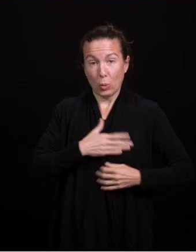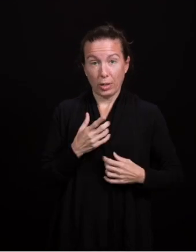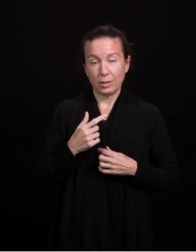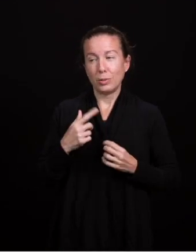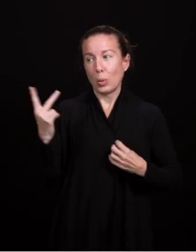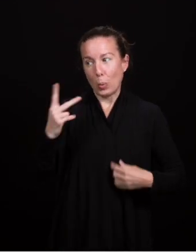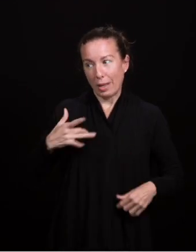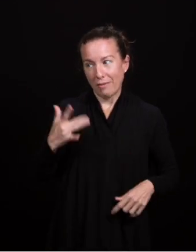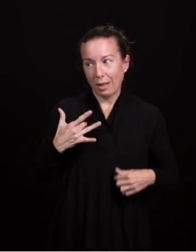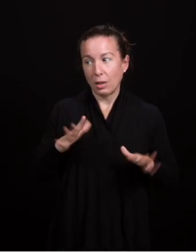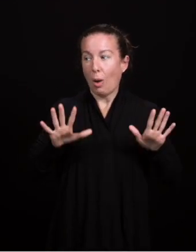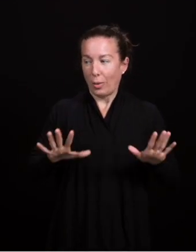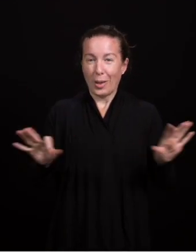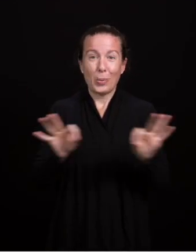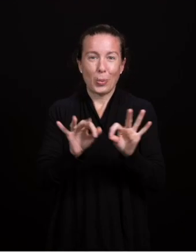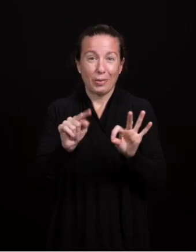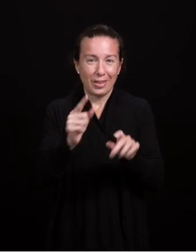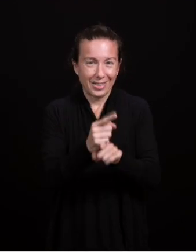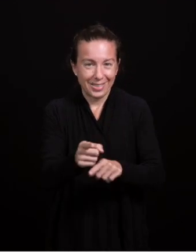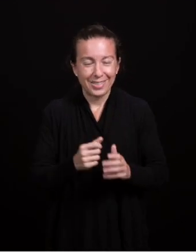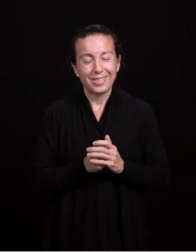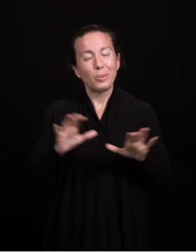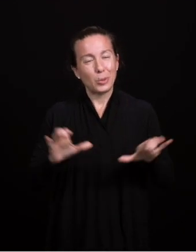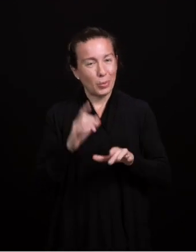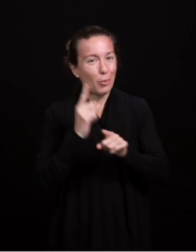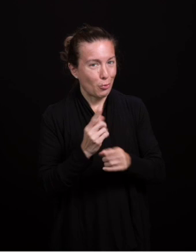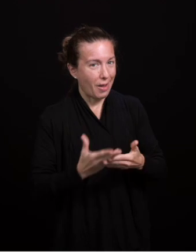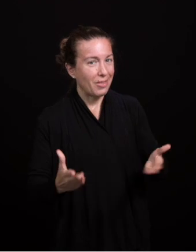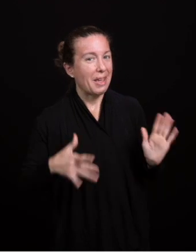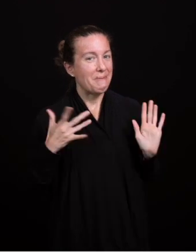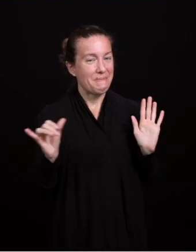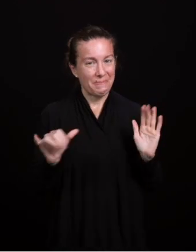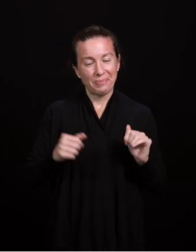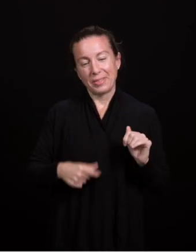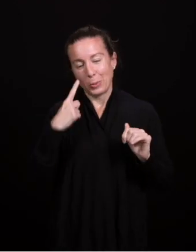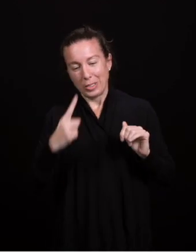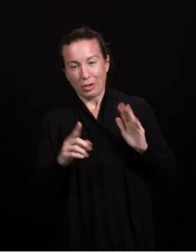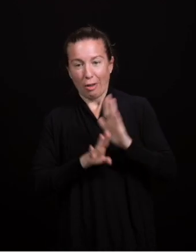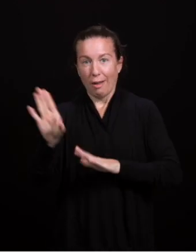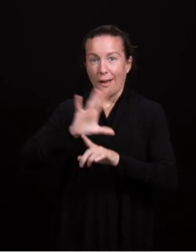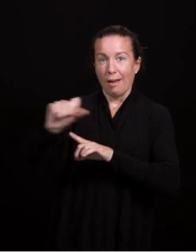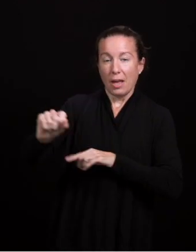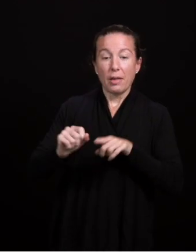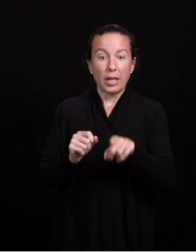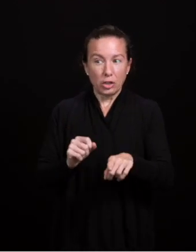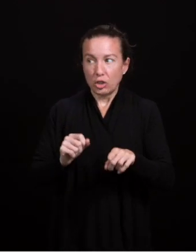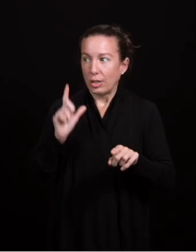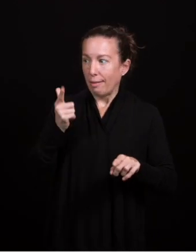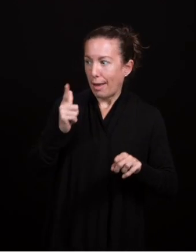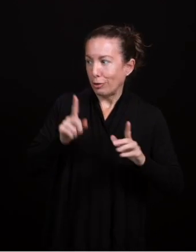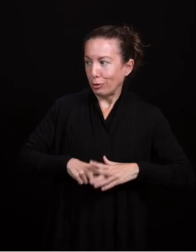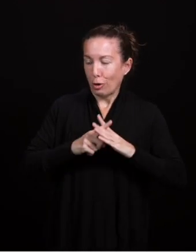feel like this is all worth it. We're doing the right thing. Look at how she's just thriving. And then quickly it became her speaking, and then she